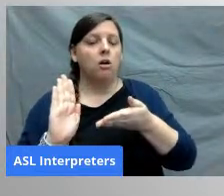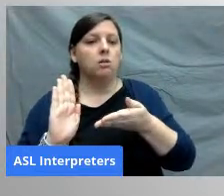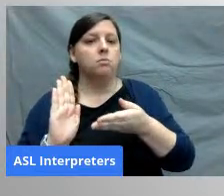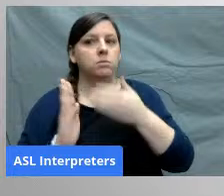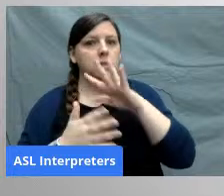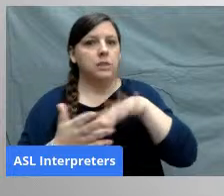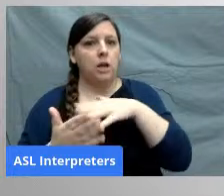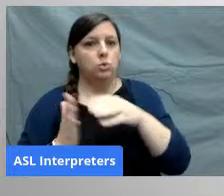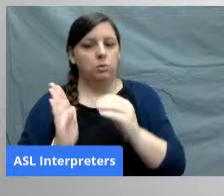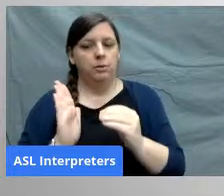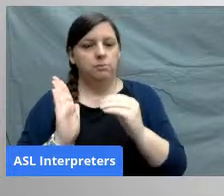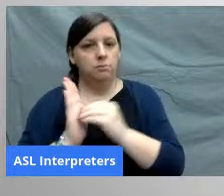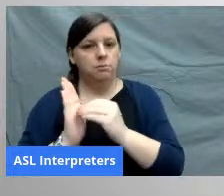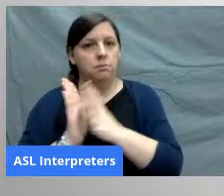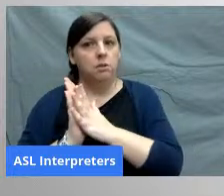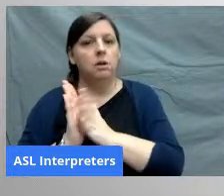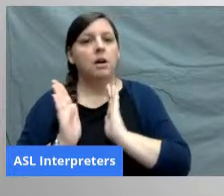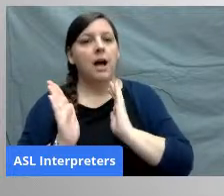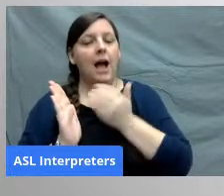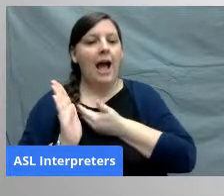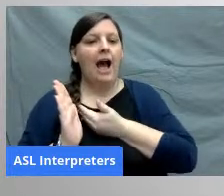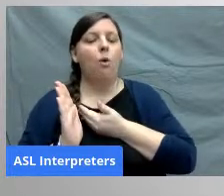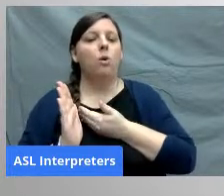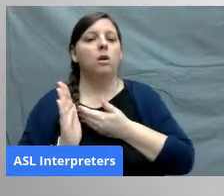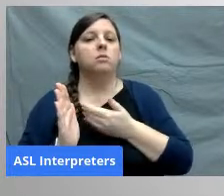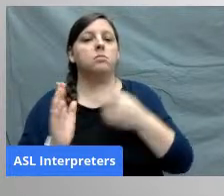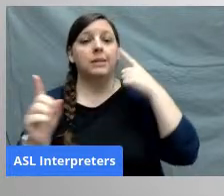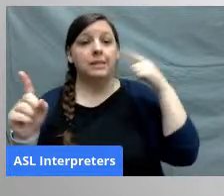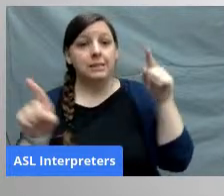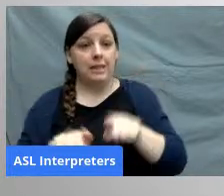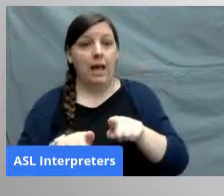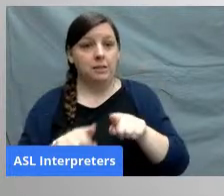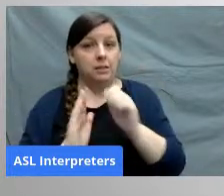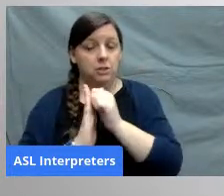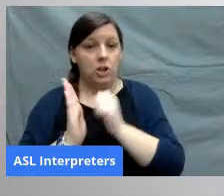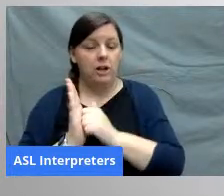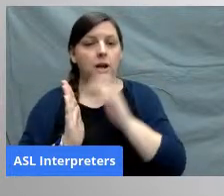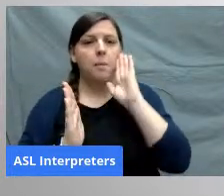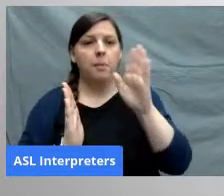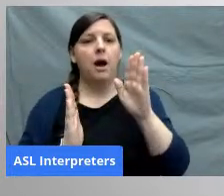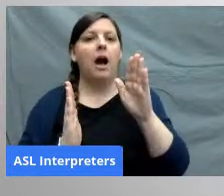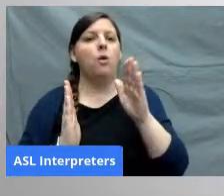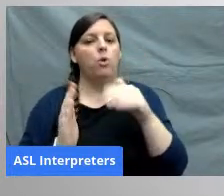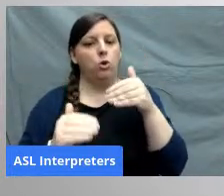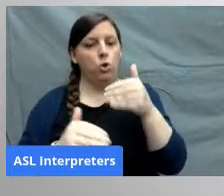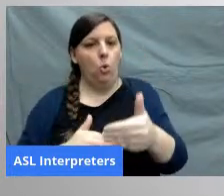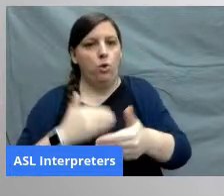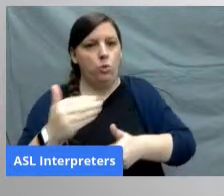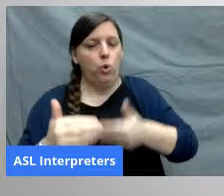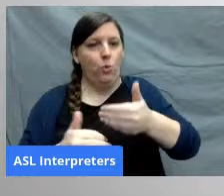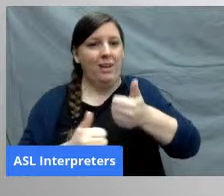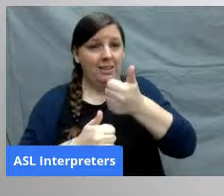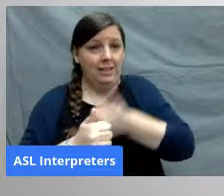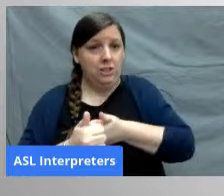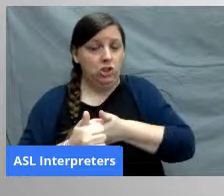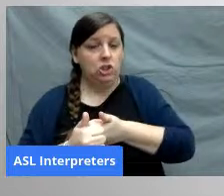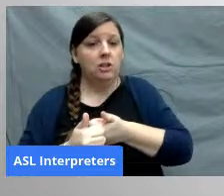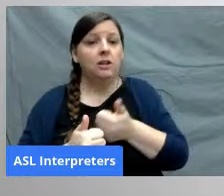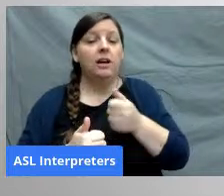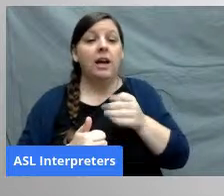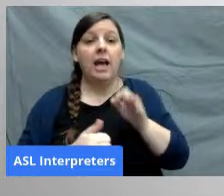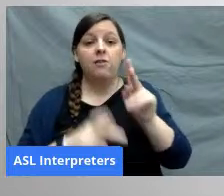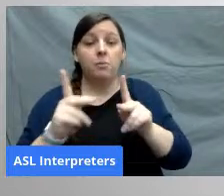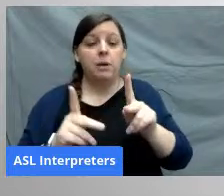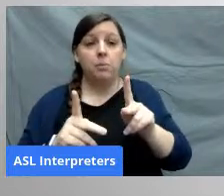agenda, but we'll go through each one. And if people would prefer to pull these